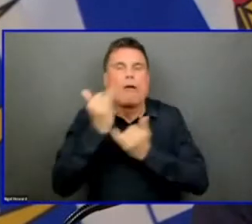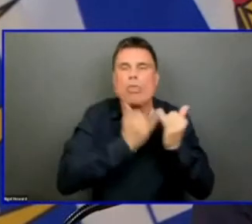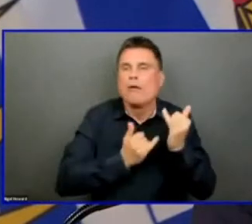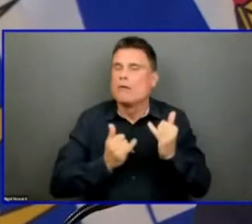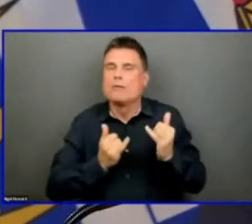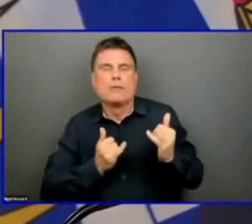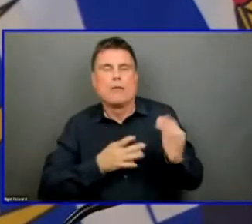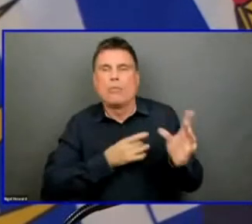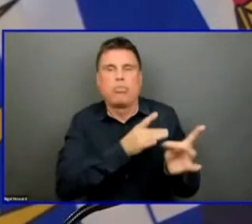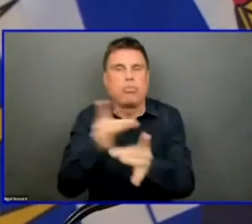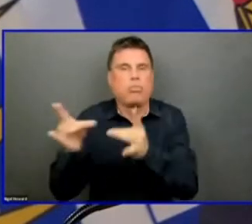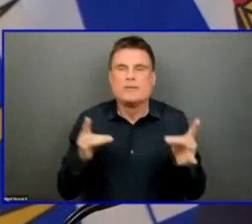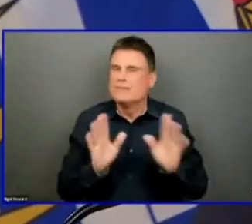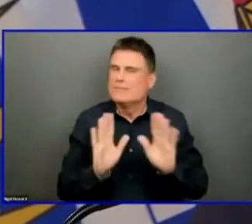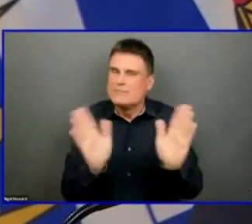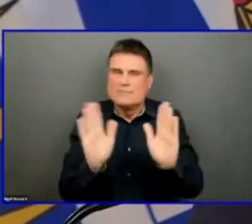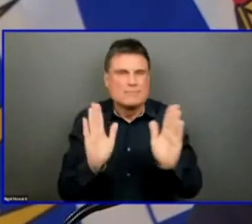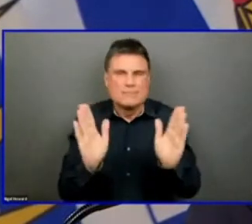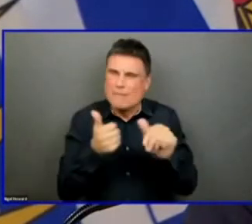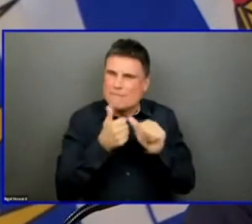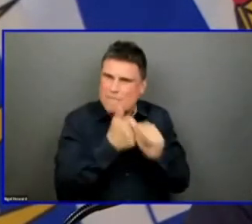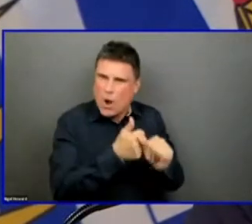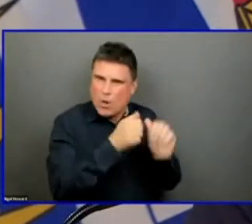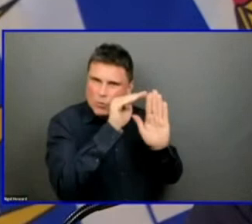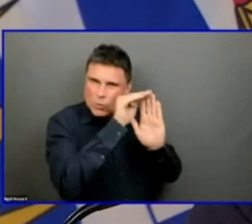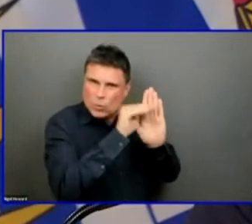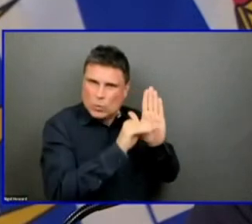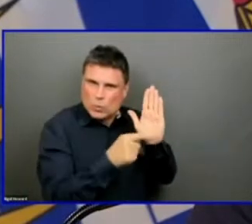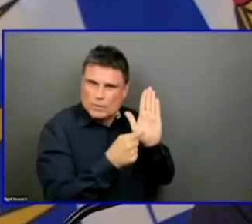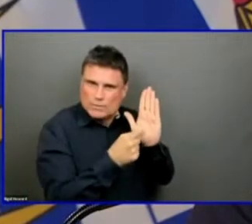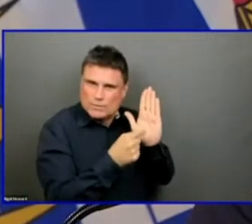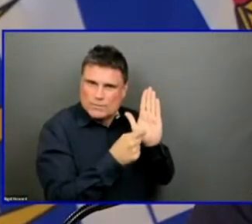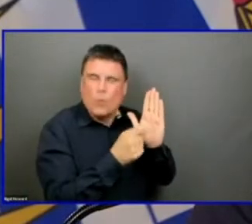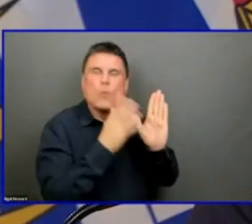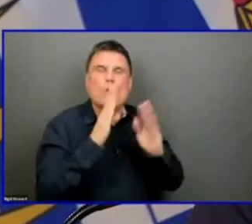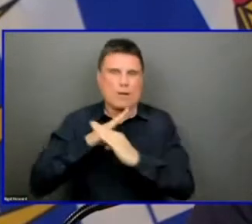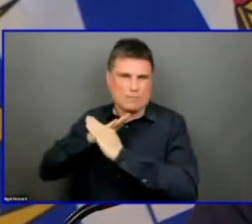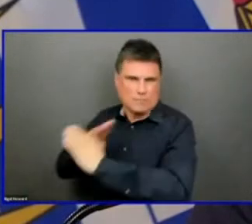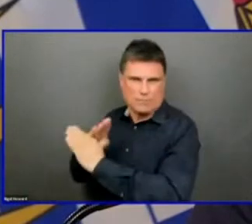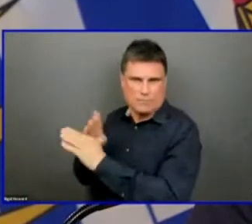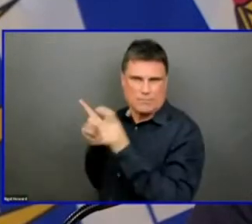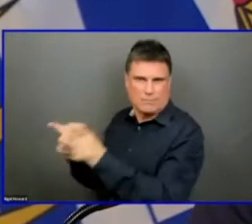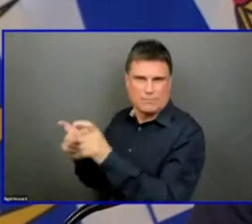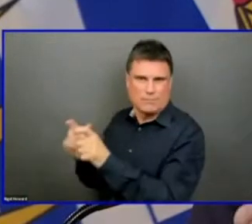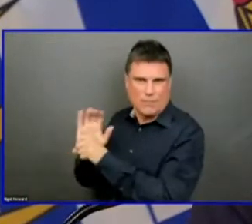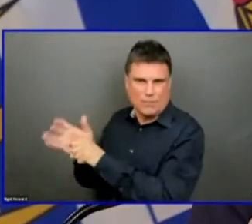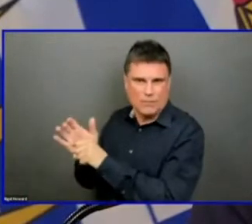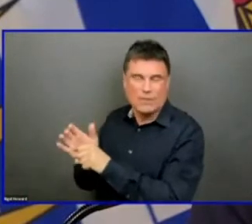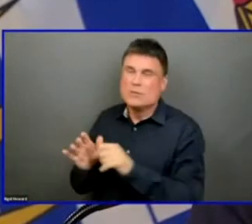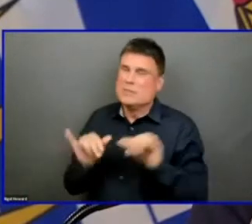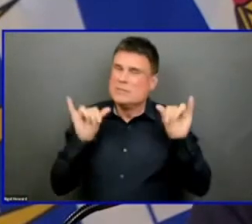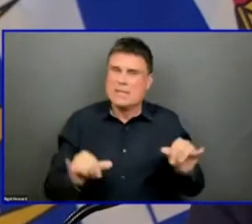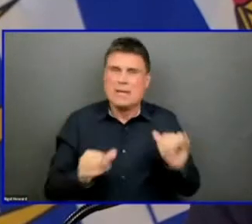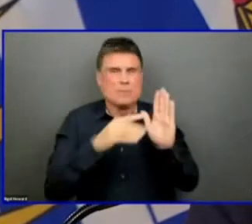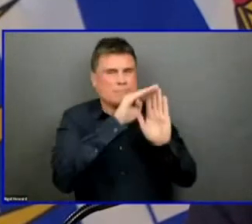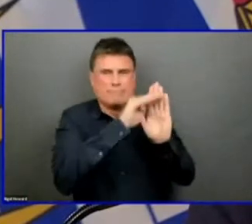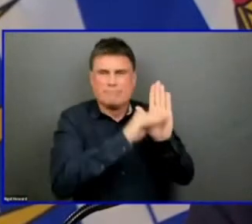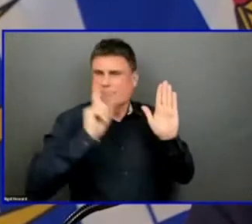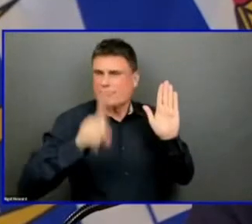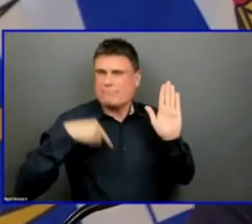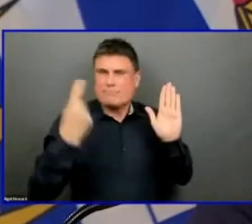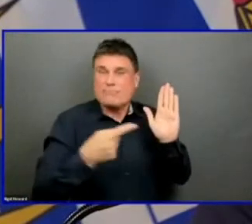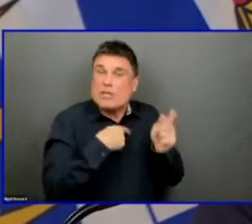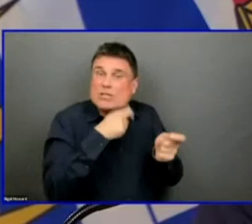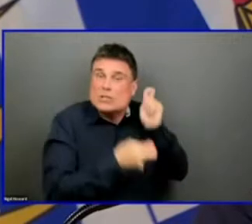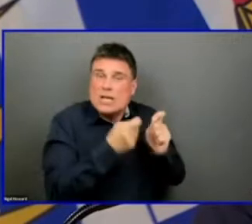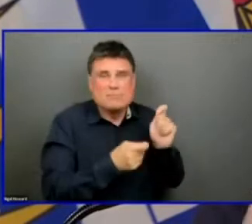it doesn't mean that the situations and the things that we need to do are different. It means that what we're seeing